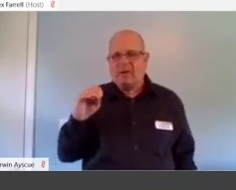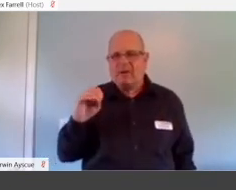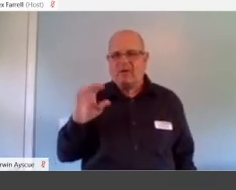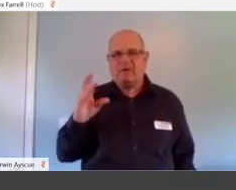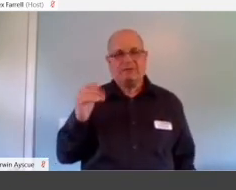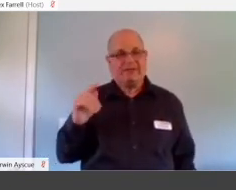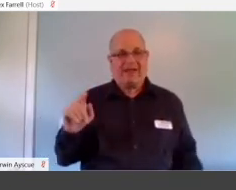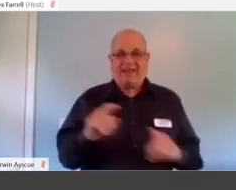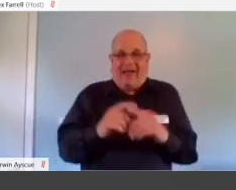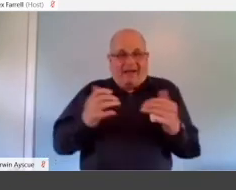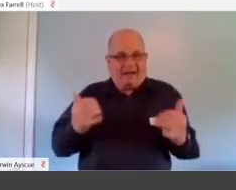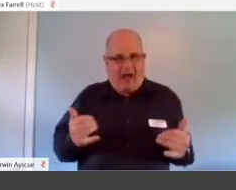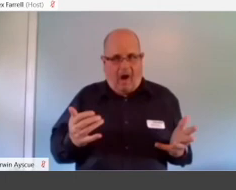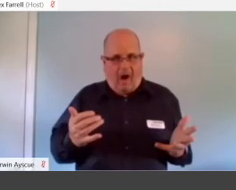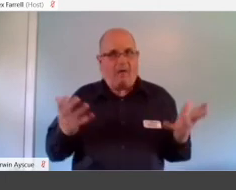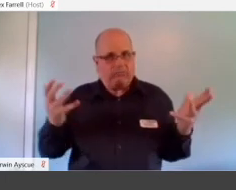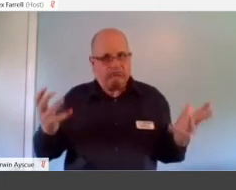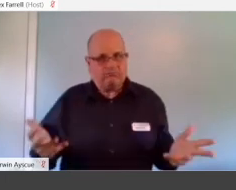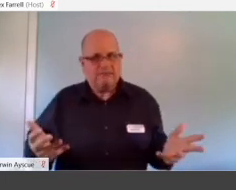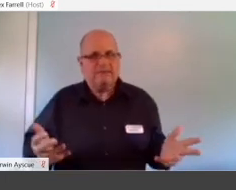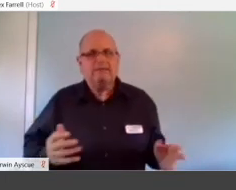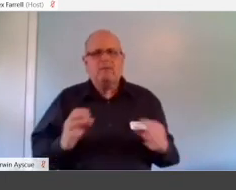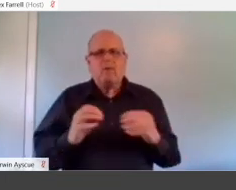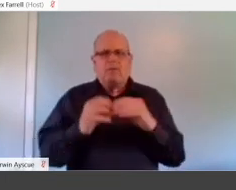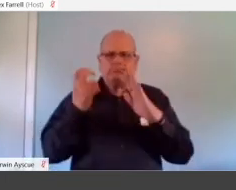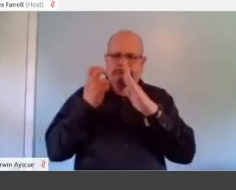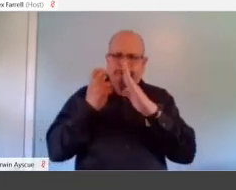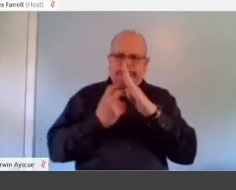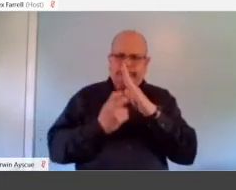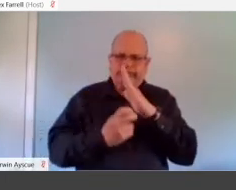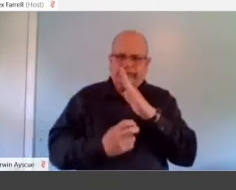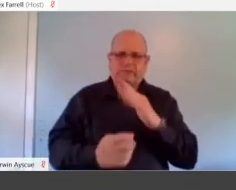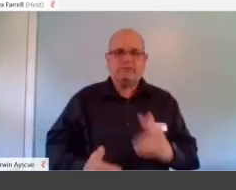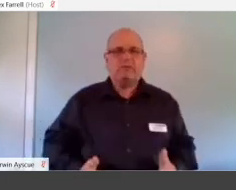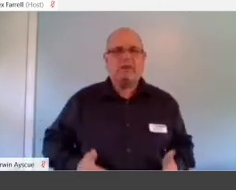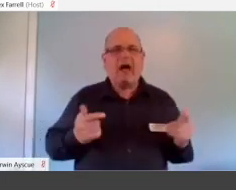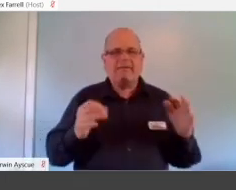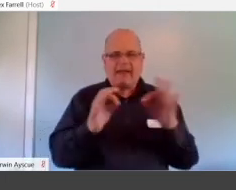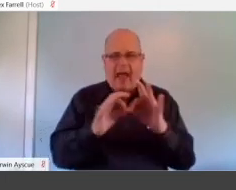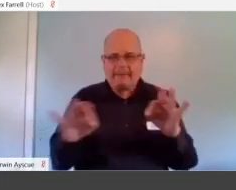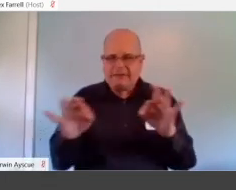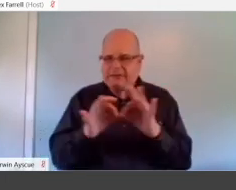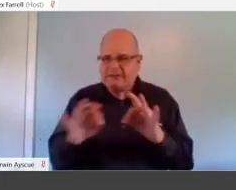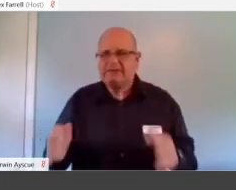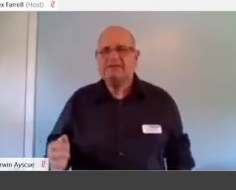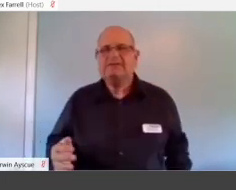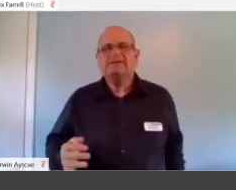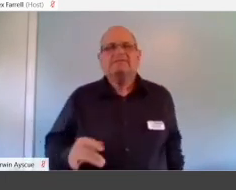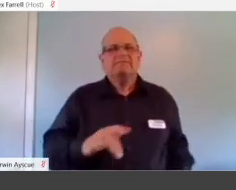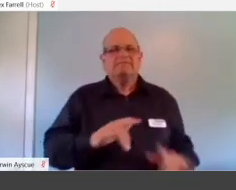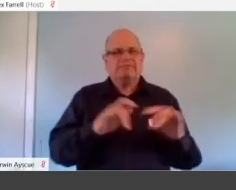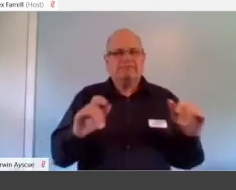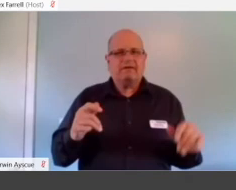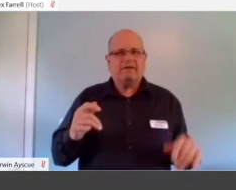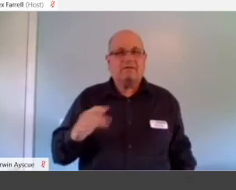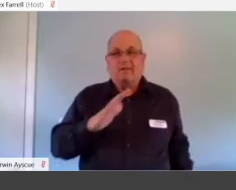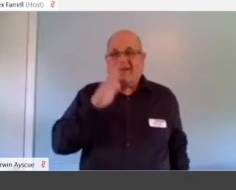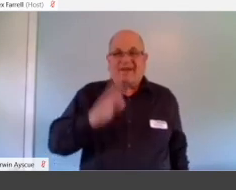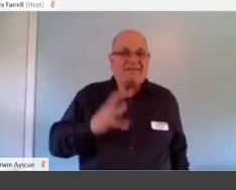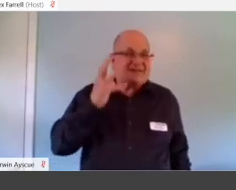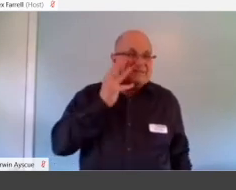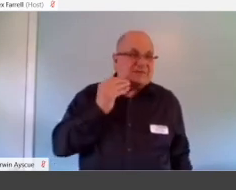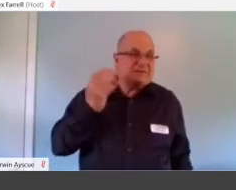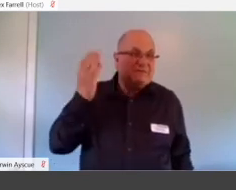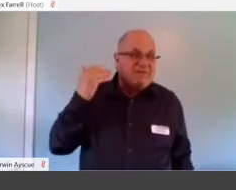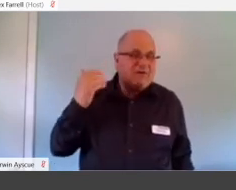here, and finding ourselves diving deep into live captioning and things that we just hadn't had to do before because